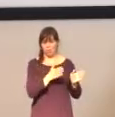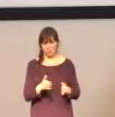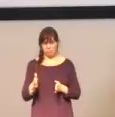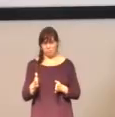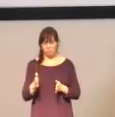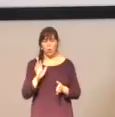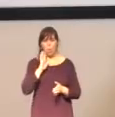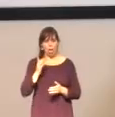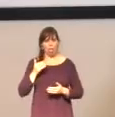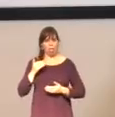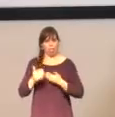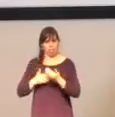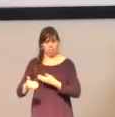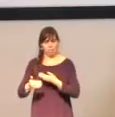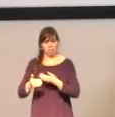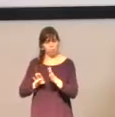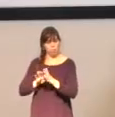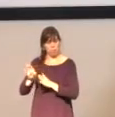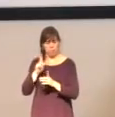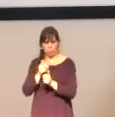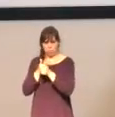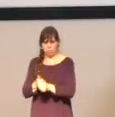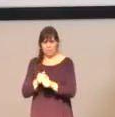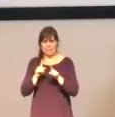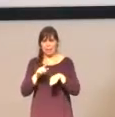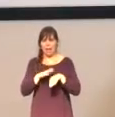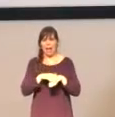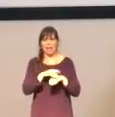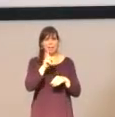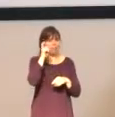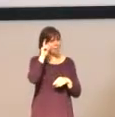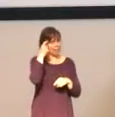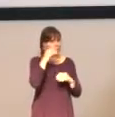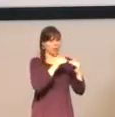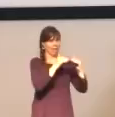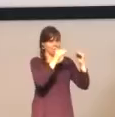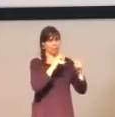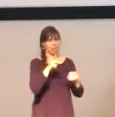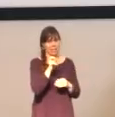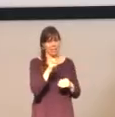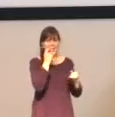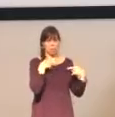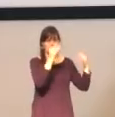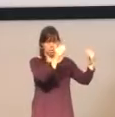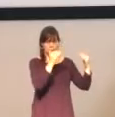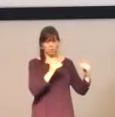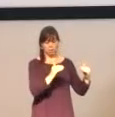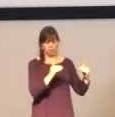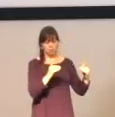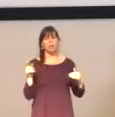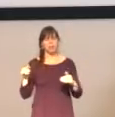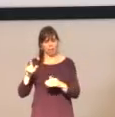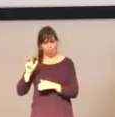will move, the ramp up will move according to the phases. If we happen to move back a phase, then we will end